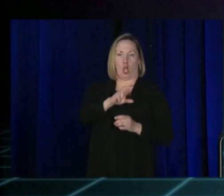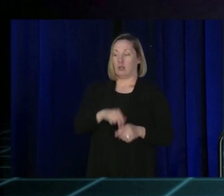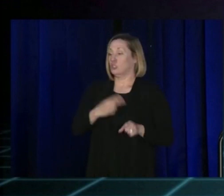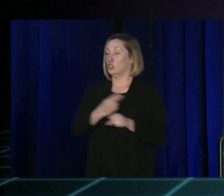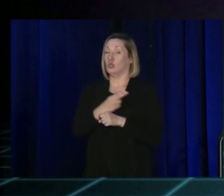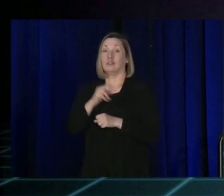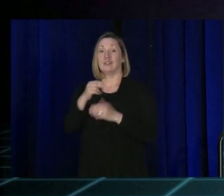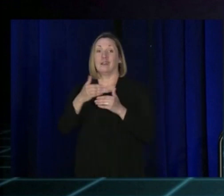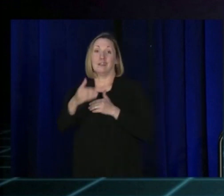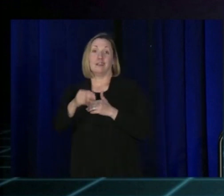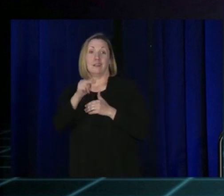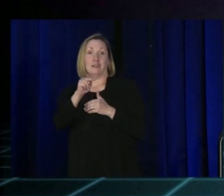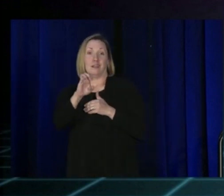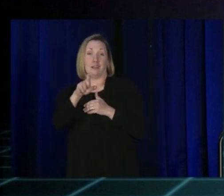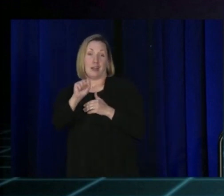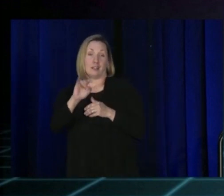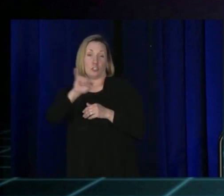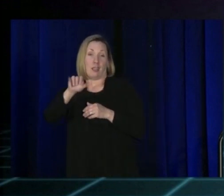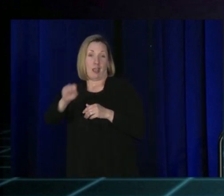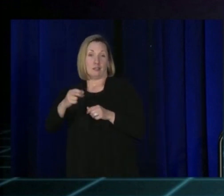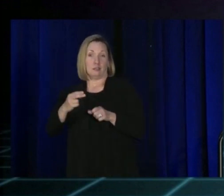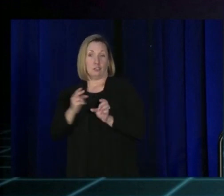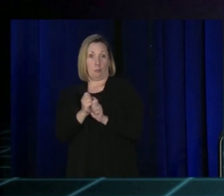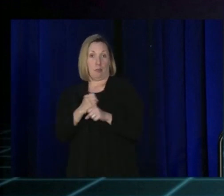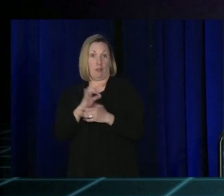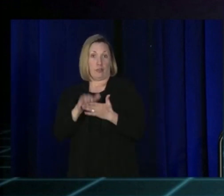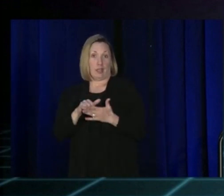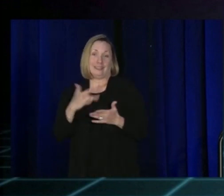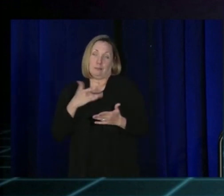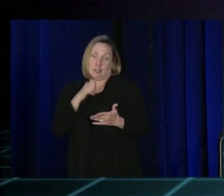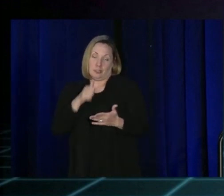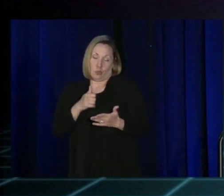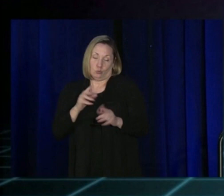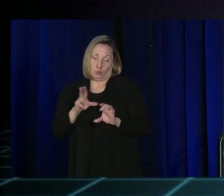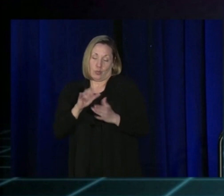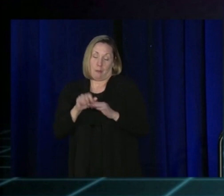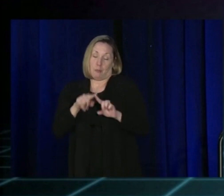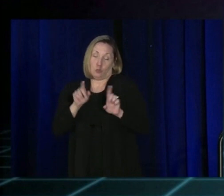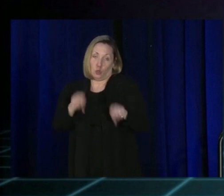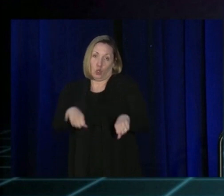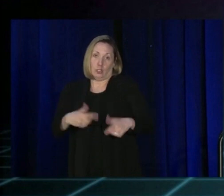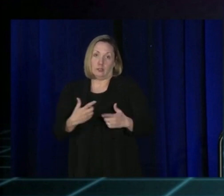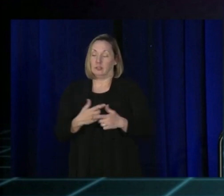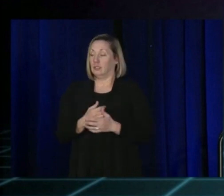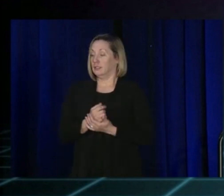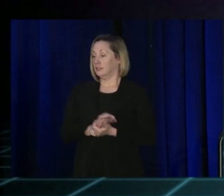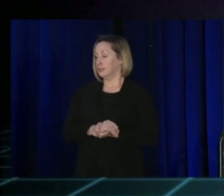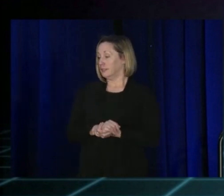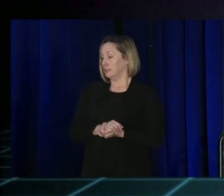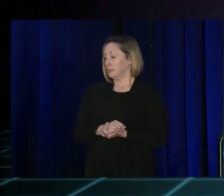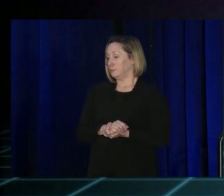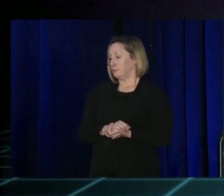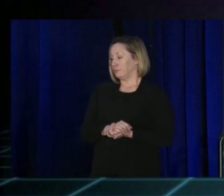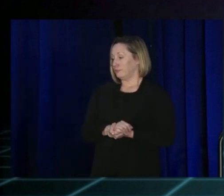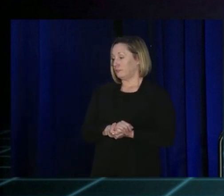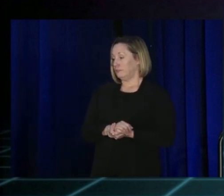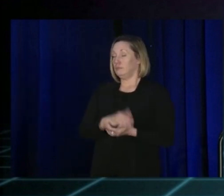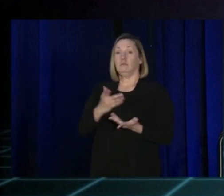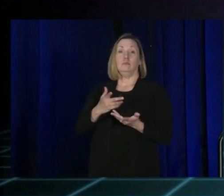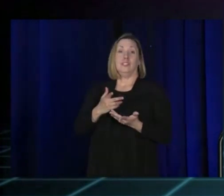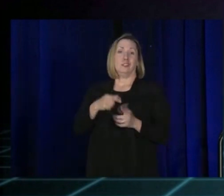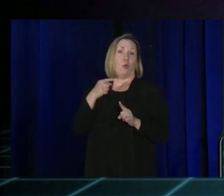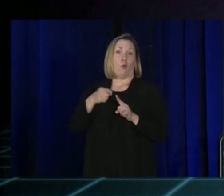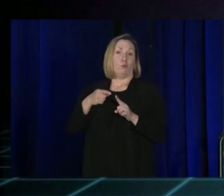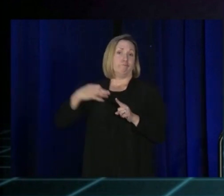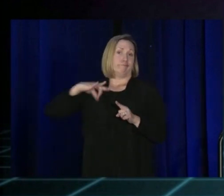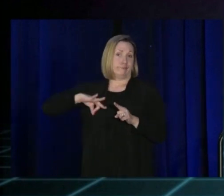rendered app. It's typically not the way that you would do it, but it's possible. And as a result, the benefits of doing that